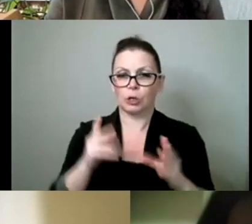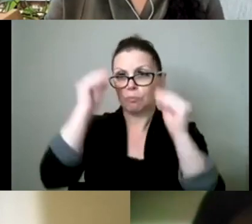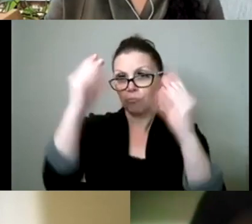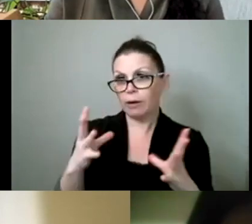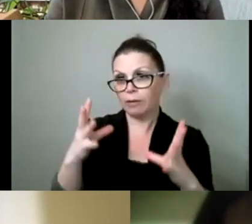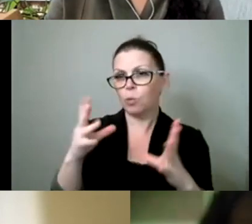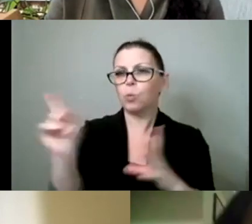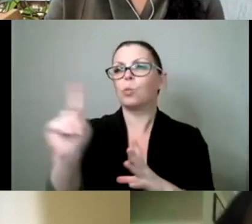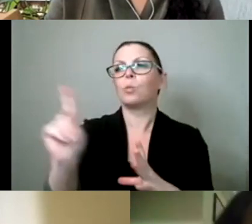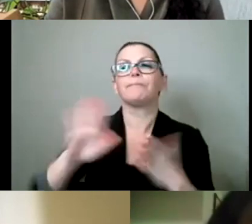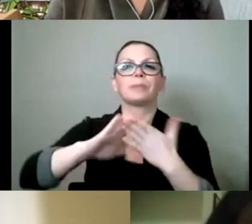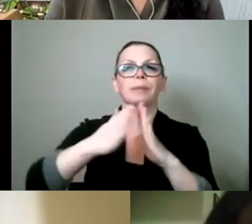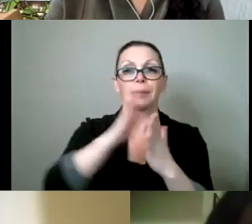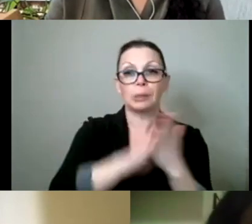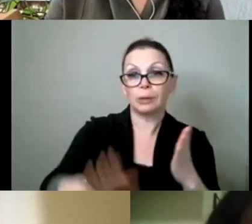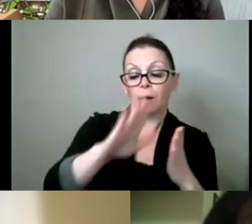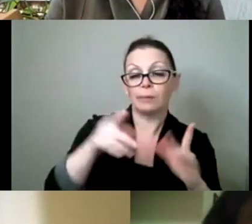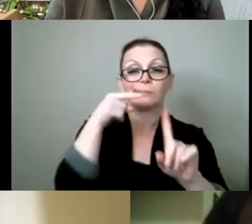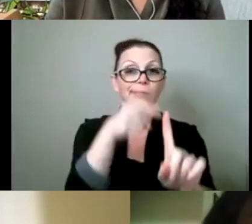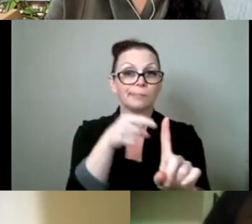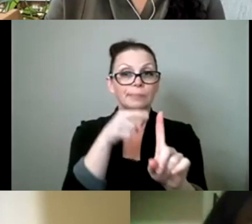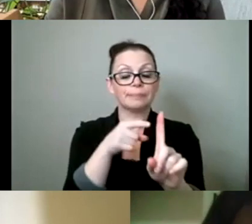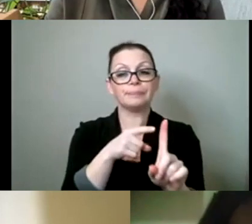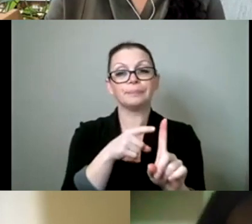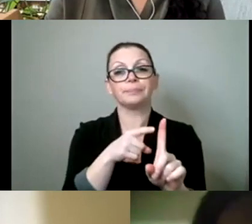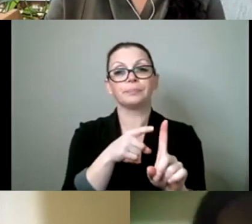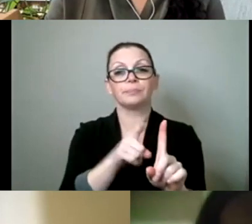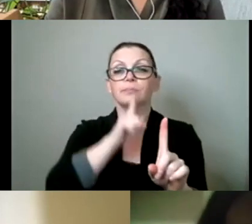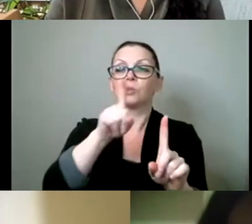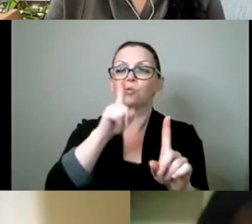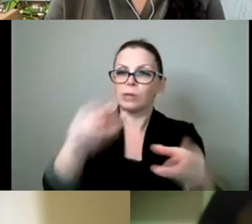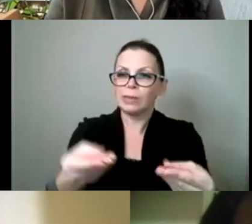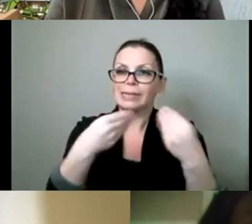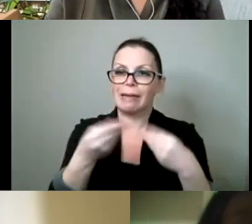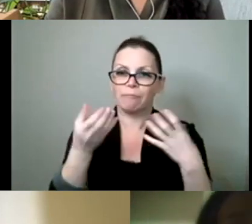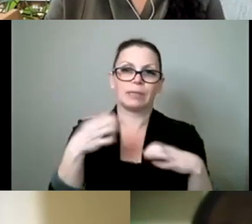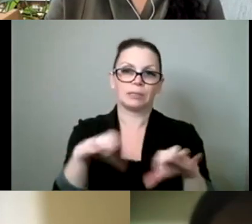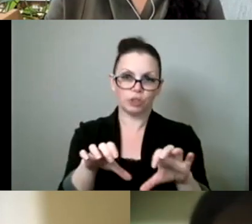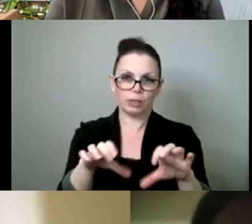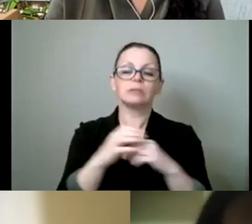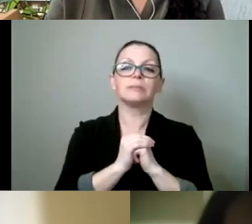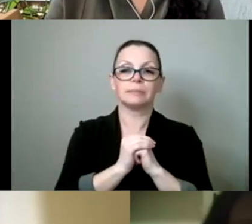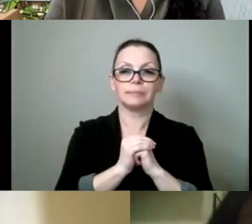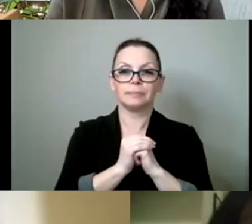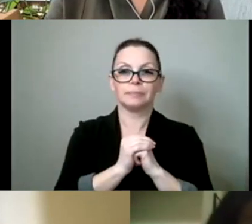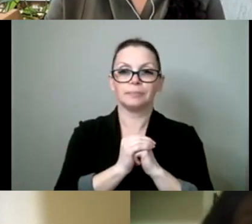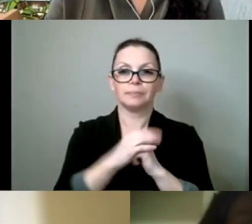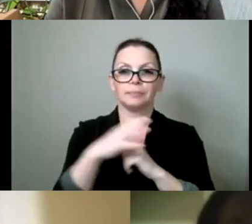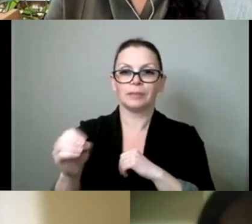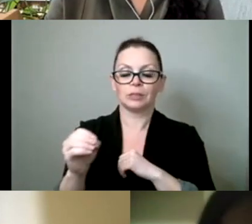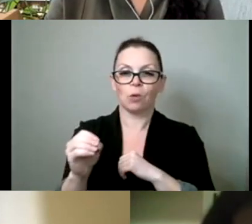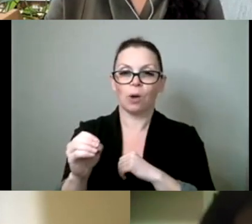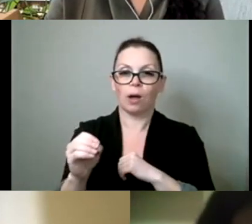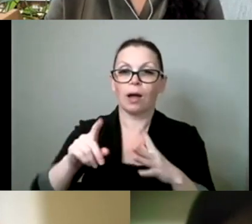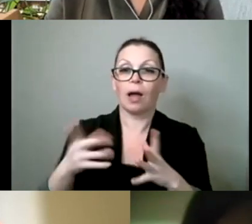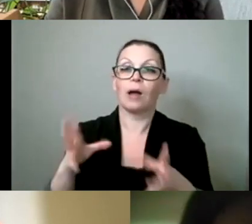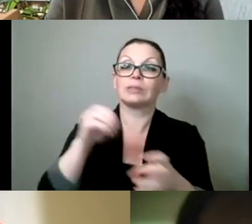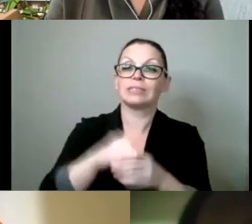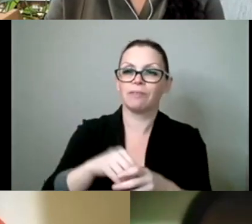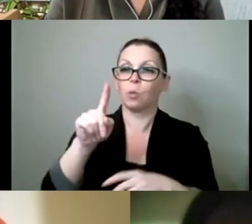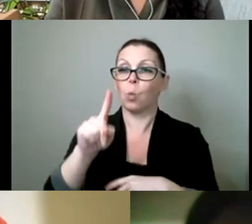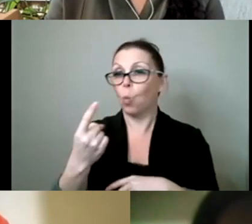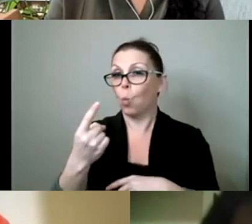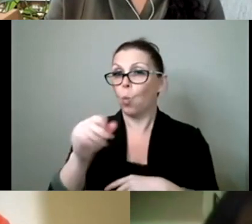community college that, you know, really gave me a chance. And I brought a one act play, and then kind of, you